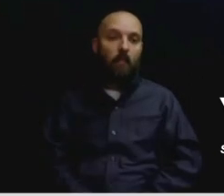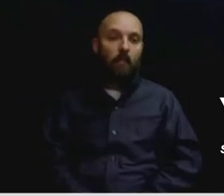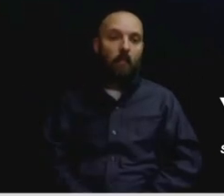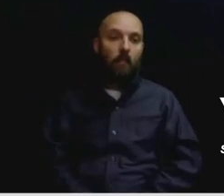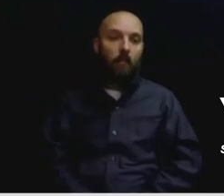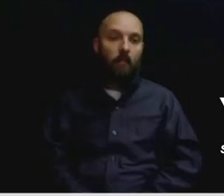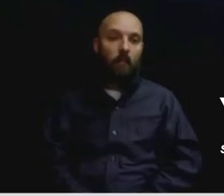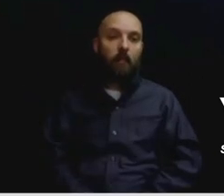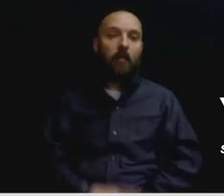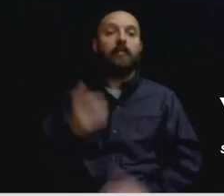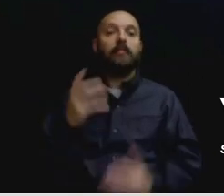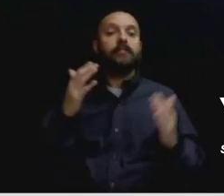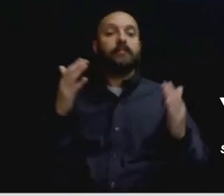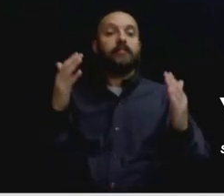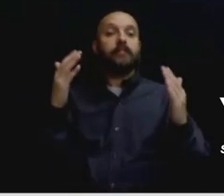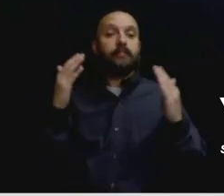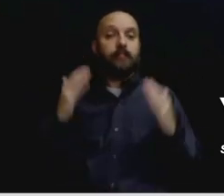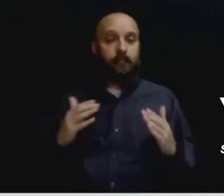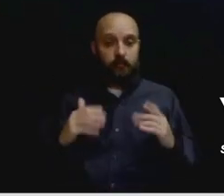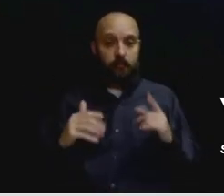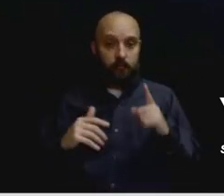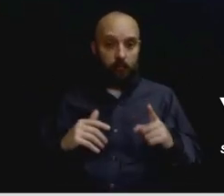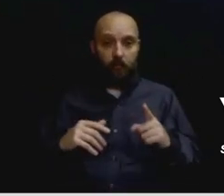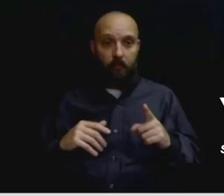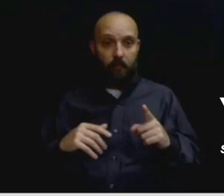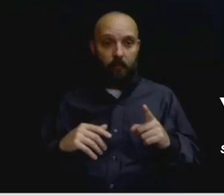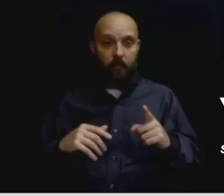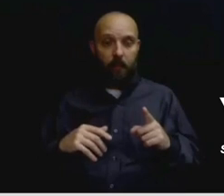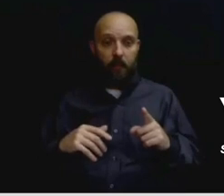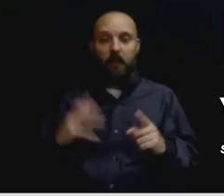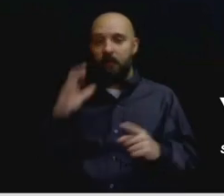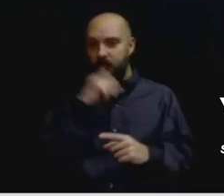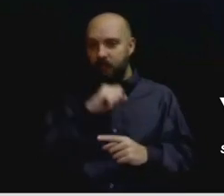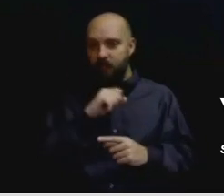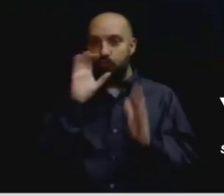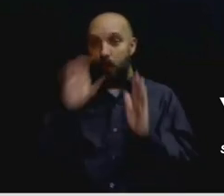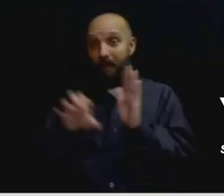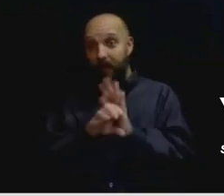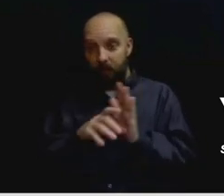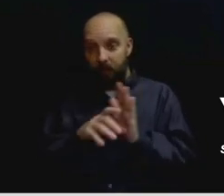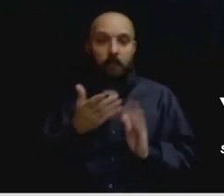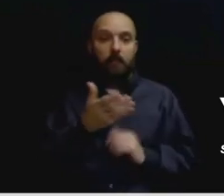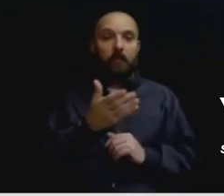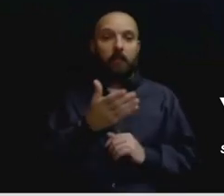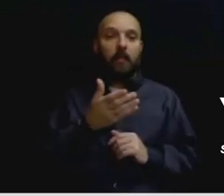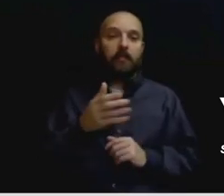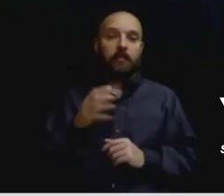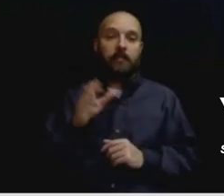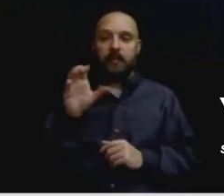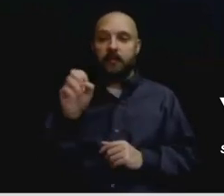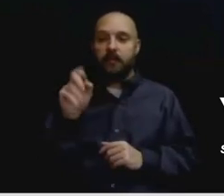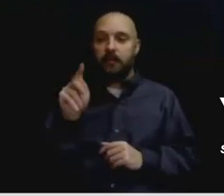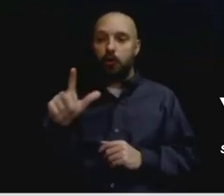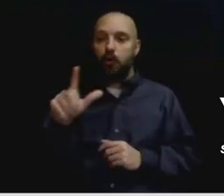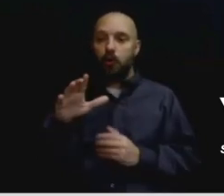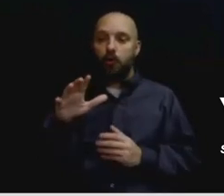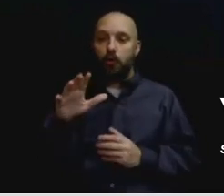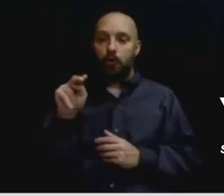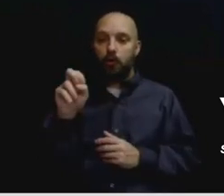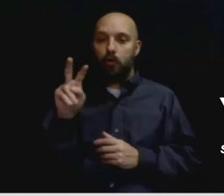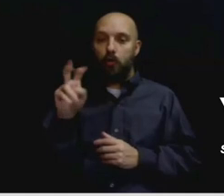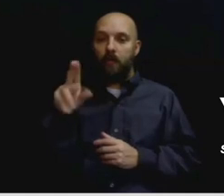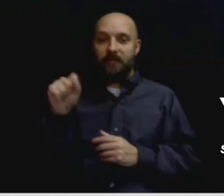And then next, this, I guess, graphic, you could call it, of the central nervous system. And Kim, do you